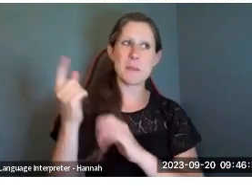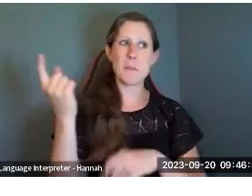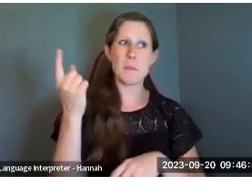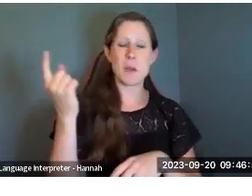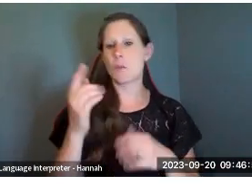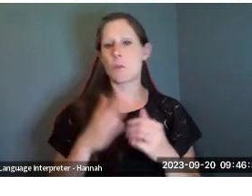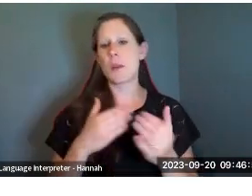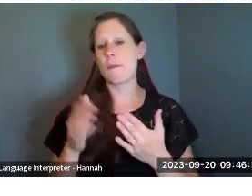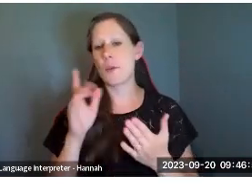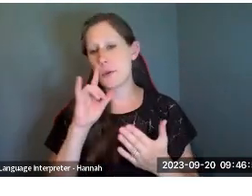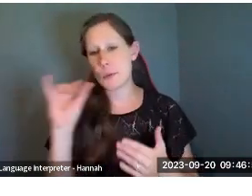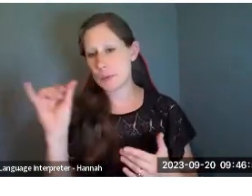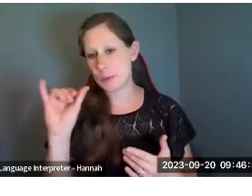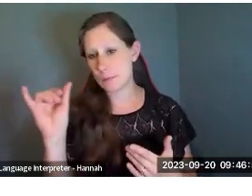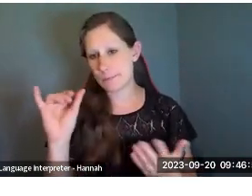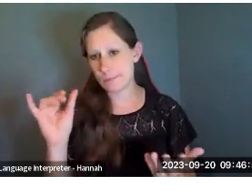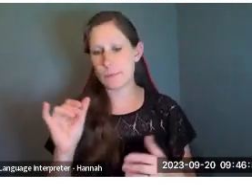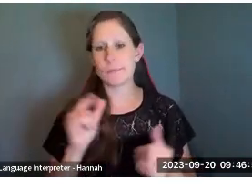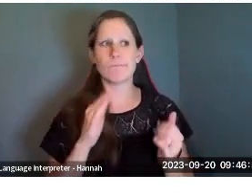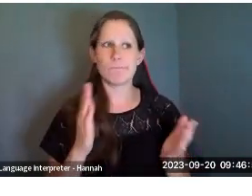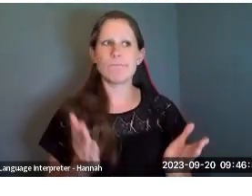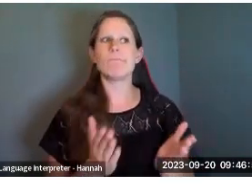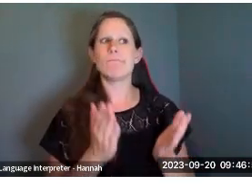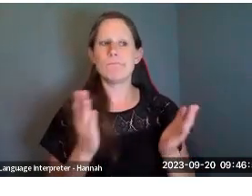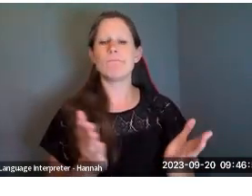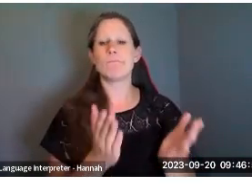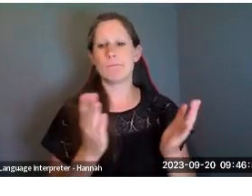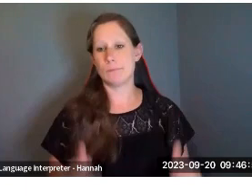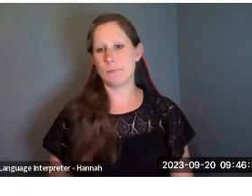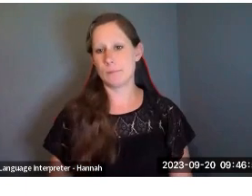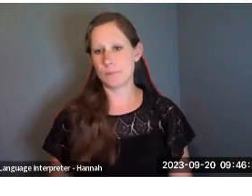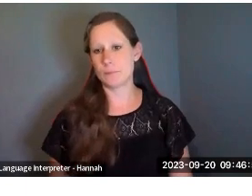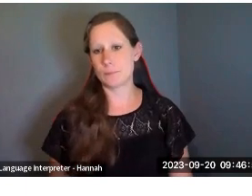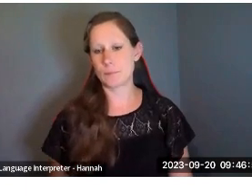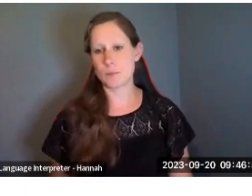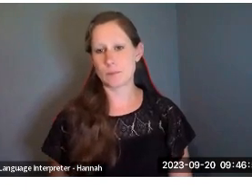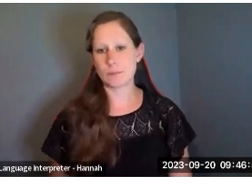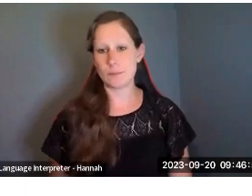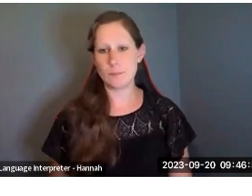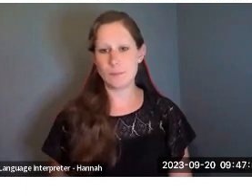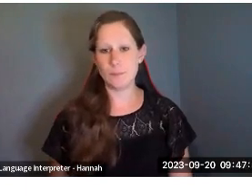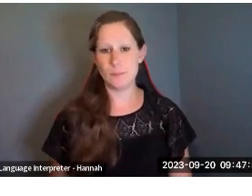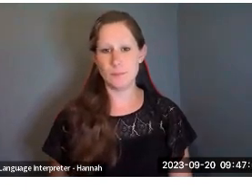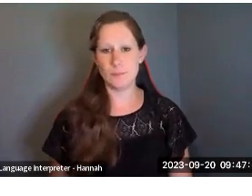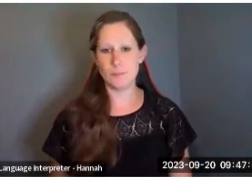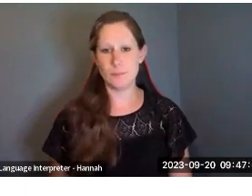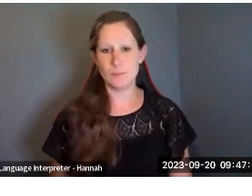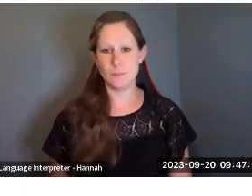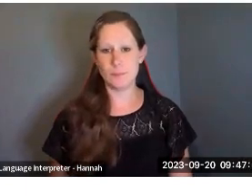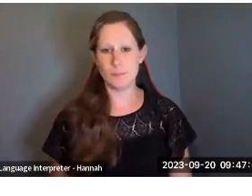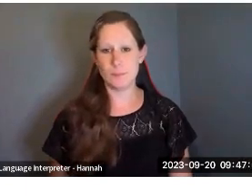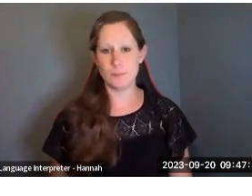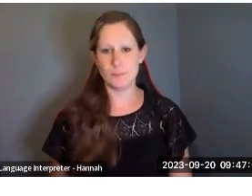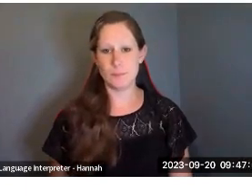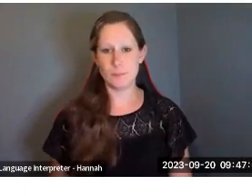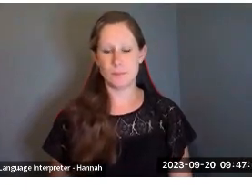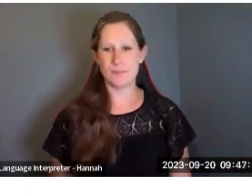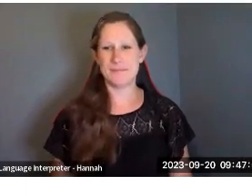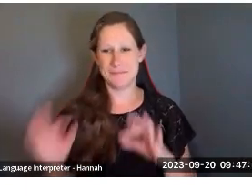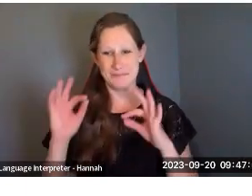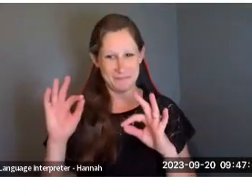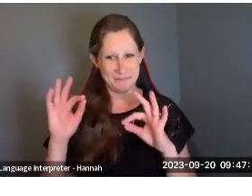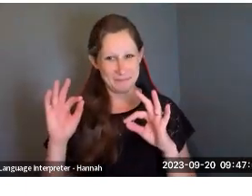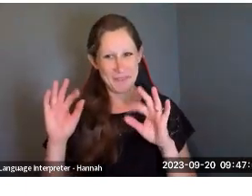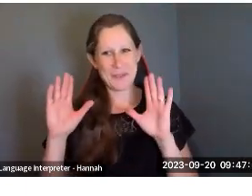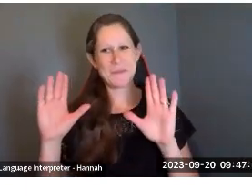like. And it's just that encouragement. Absolutely. That's